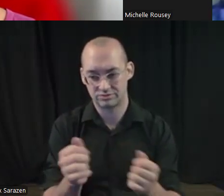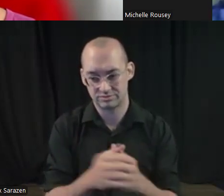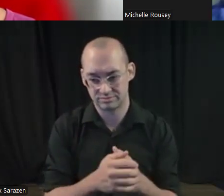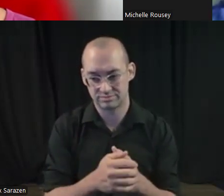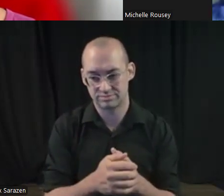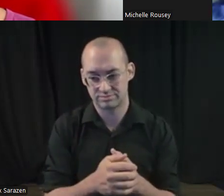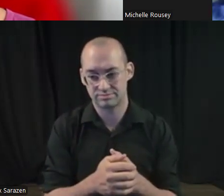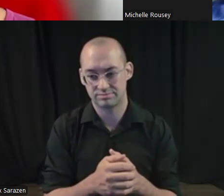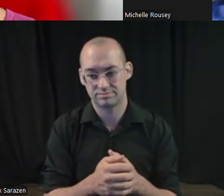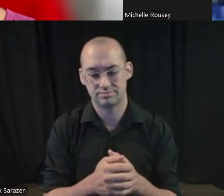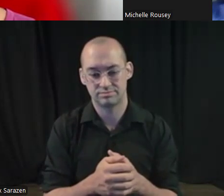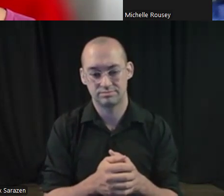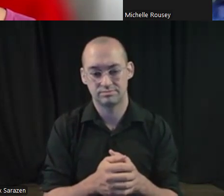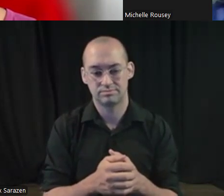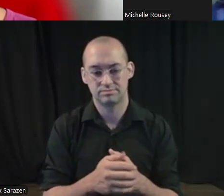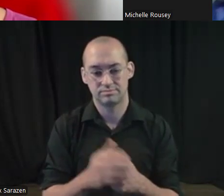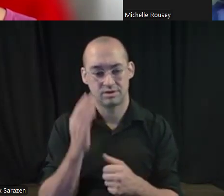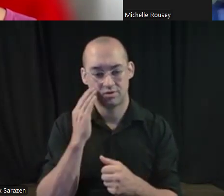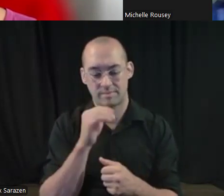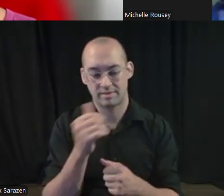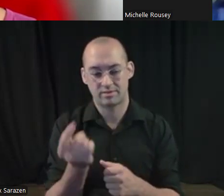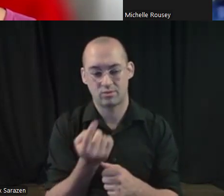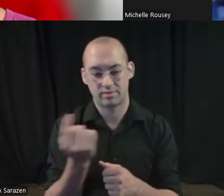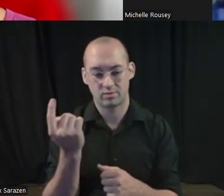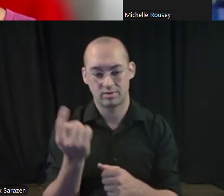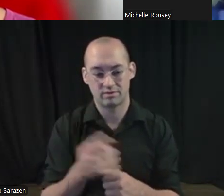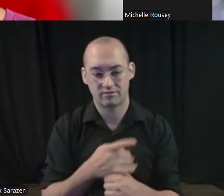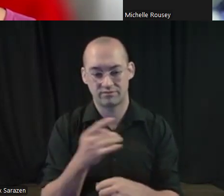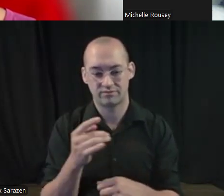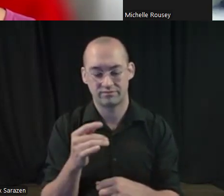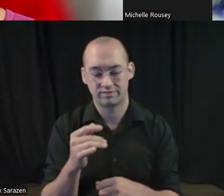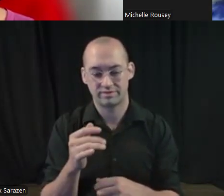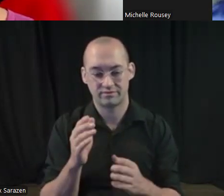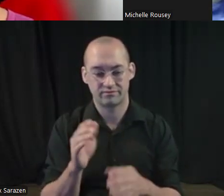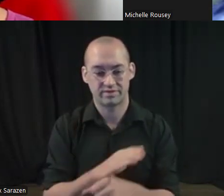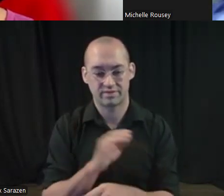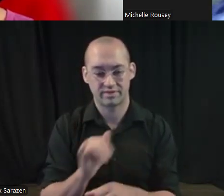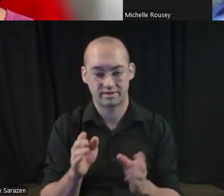And I know I'm not the only one that's filling that gap. Thank you, guys.